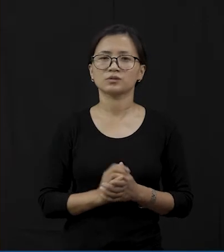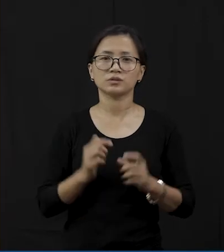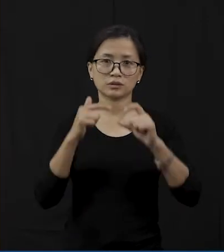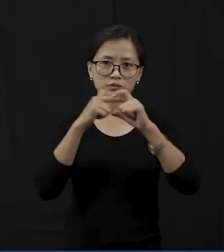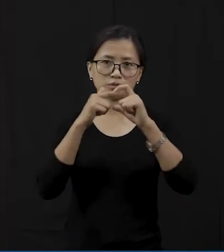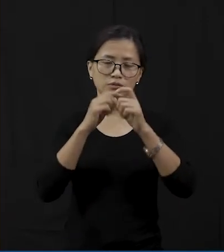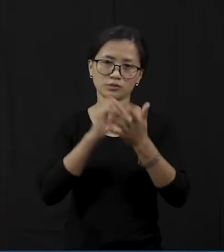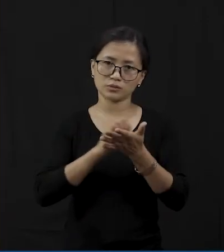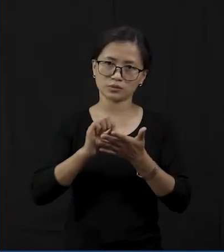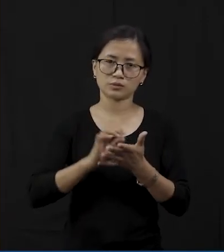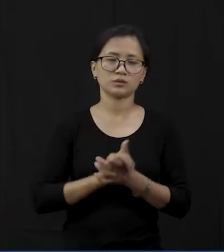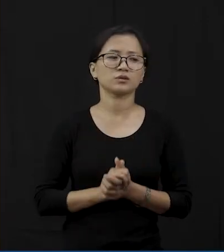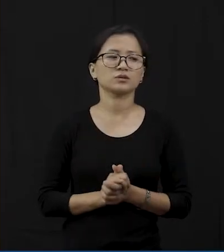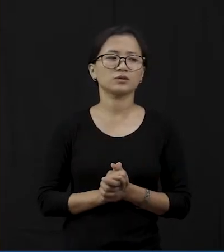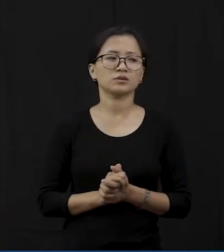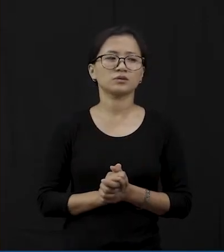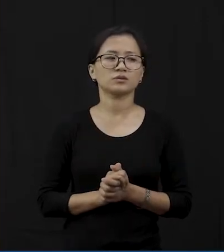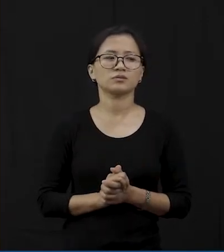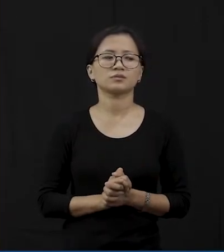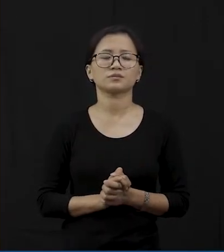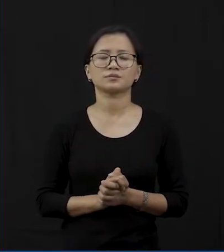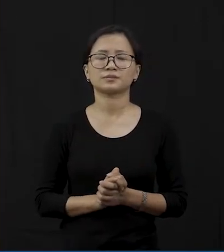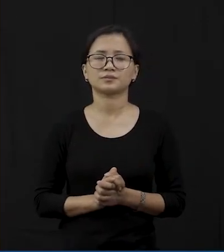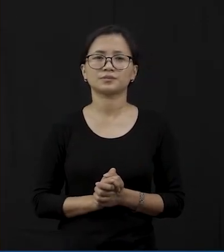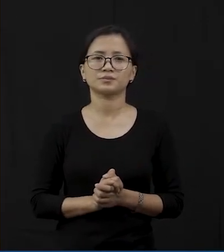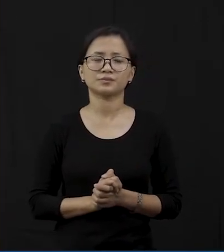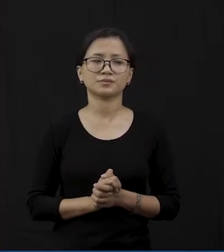and we write it as E.